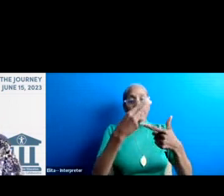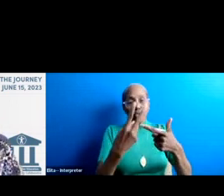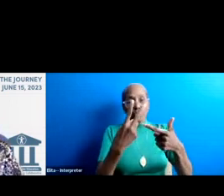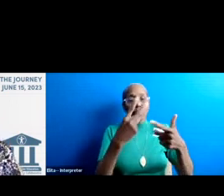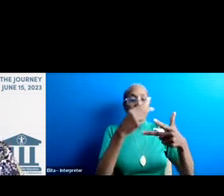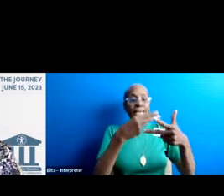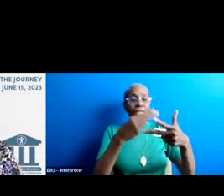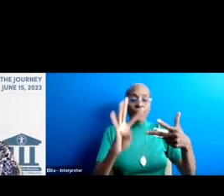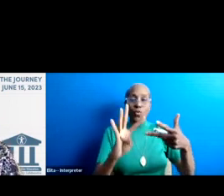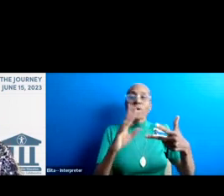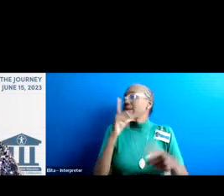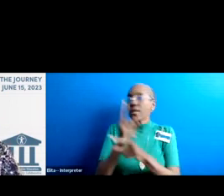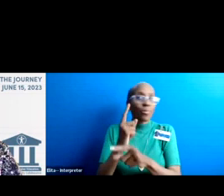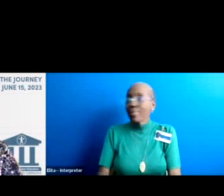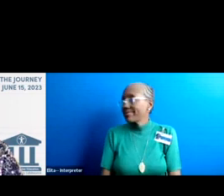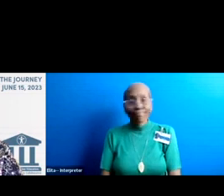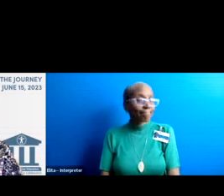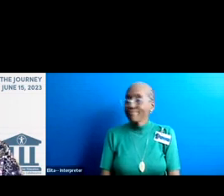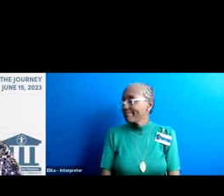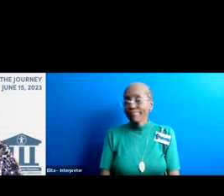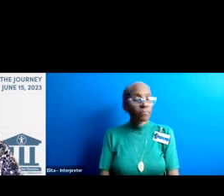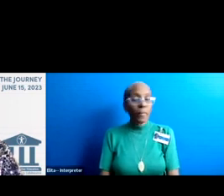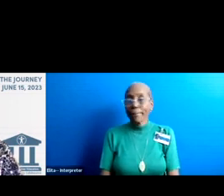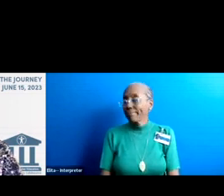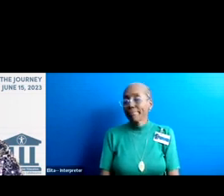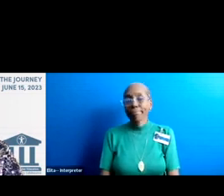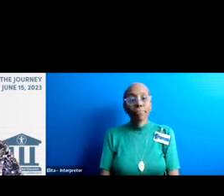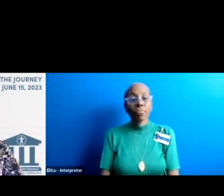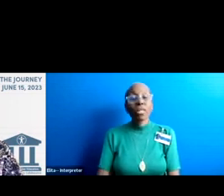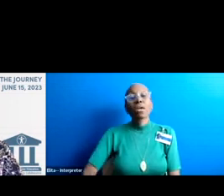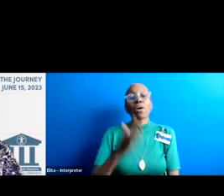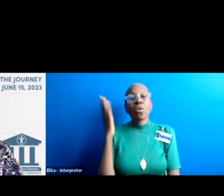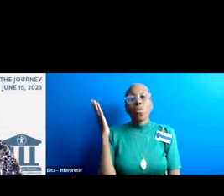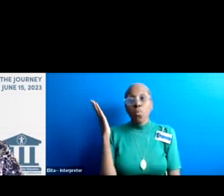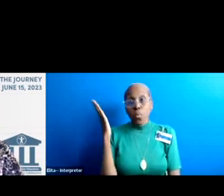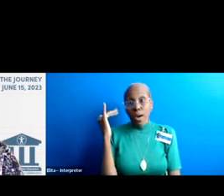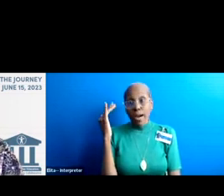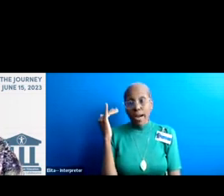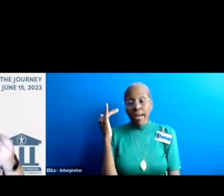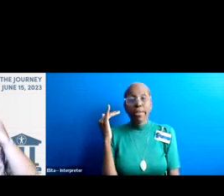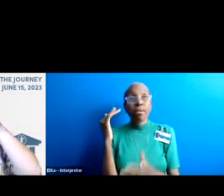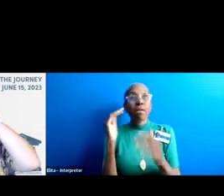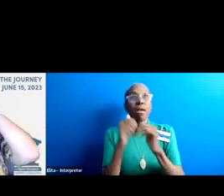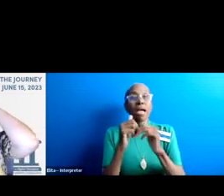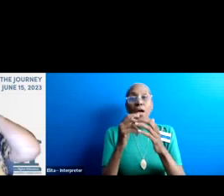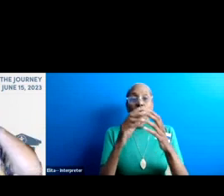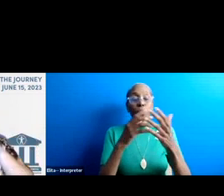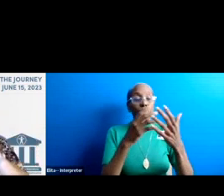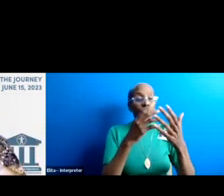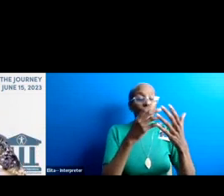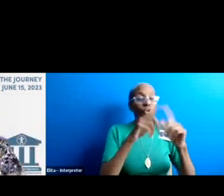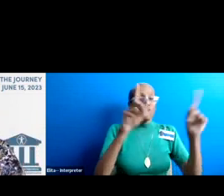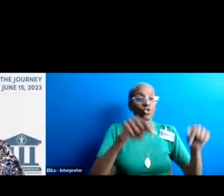So no, that's not appropriate. The part of the reason is the way screen reader users